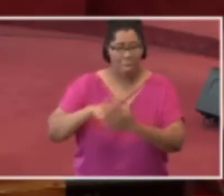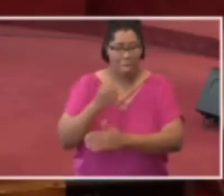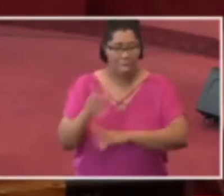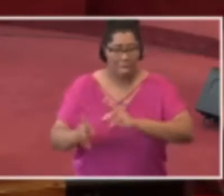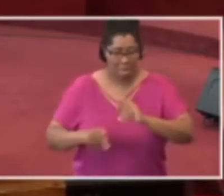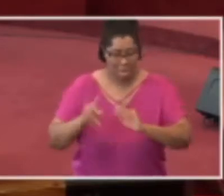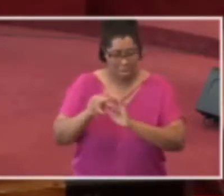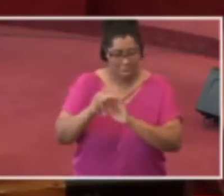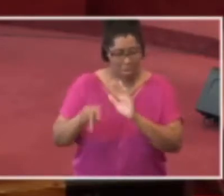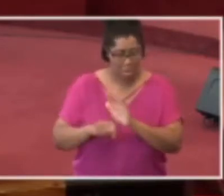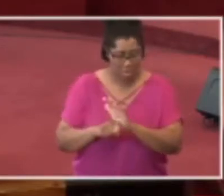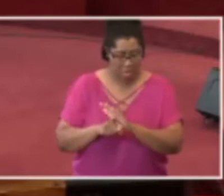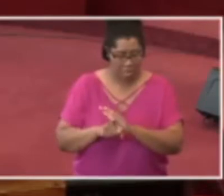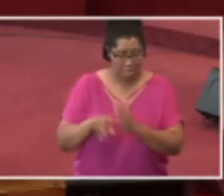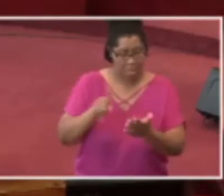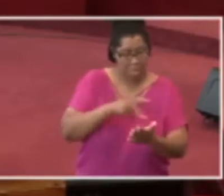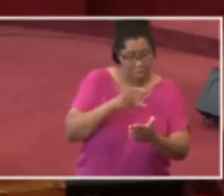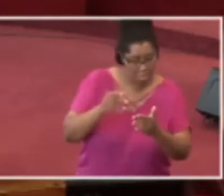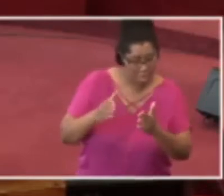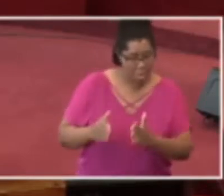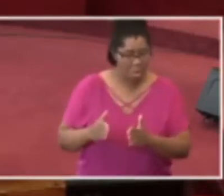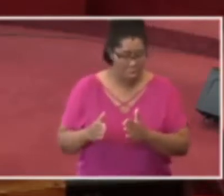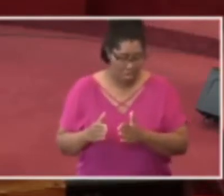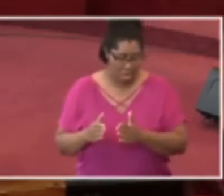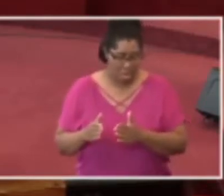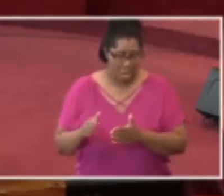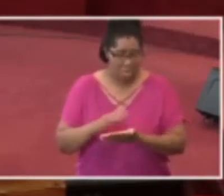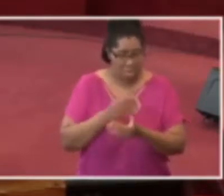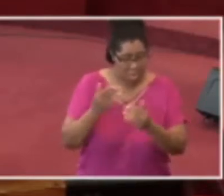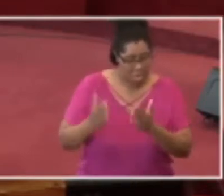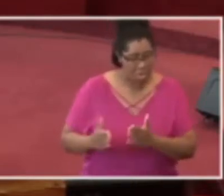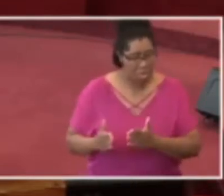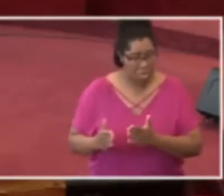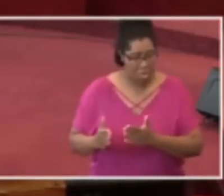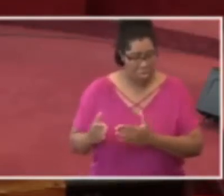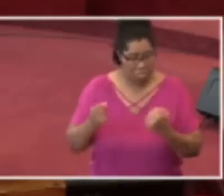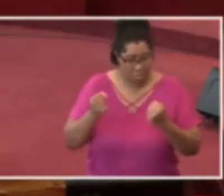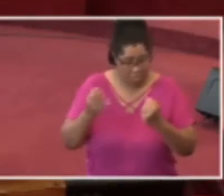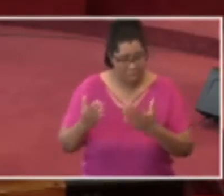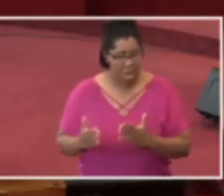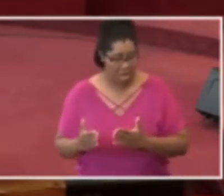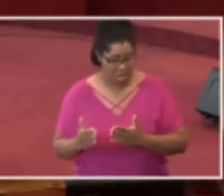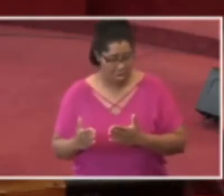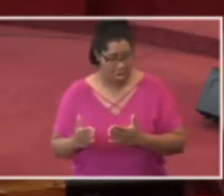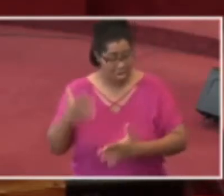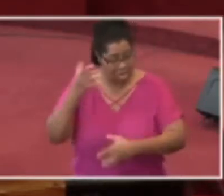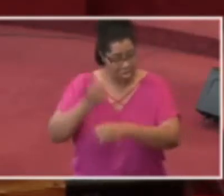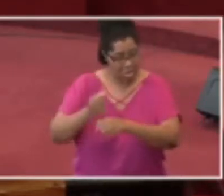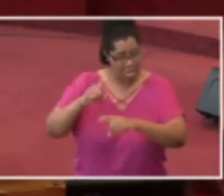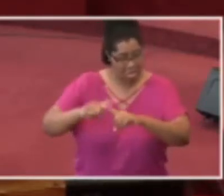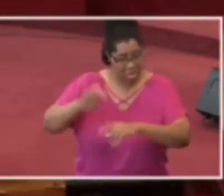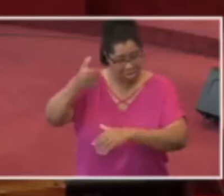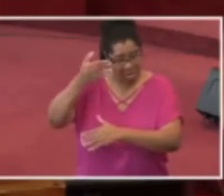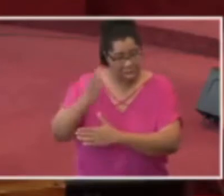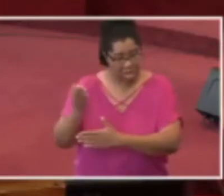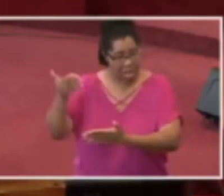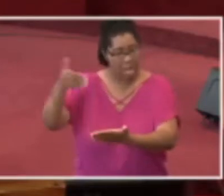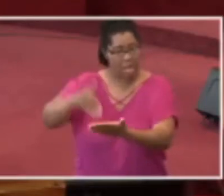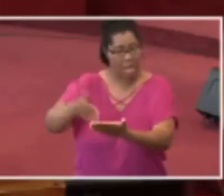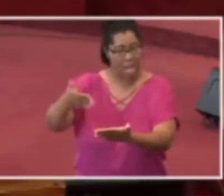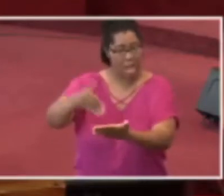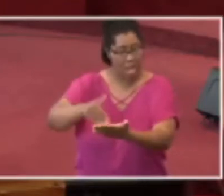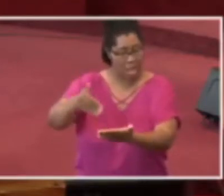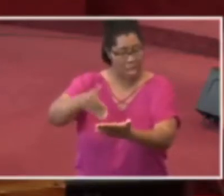poet, musician, warrior who stood courageous in battles, trusting and depending on God time